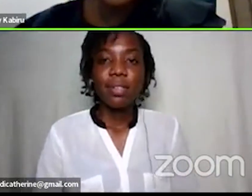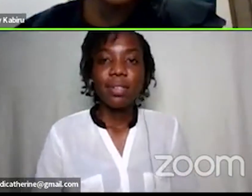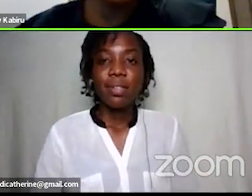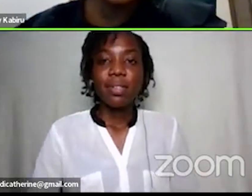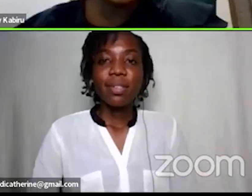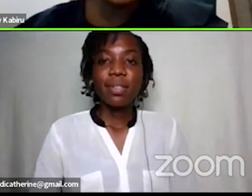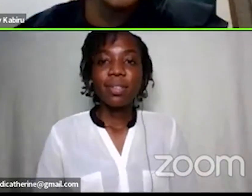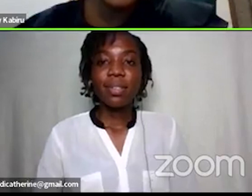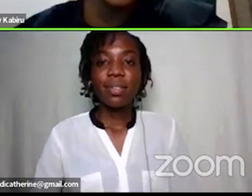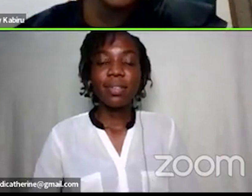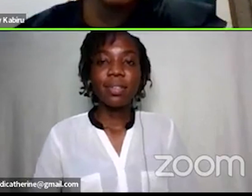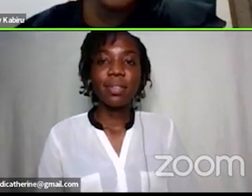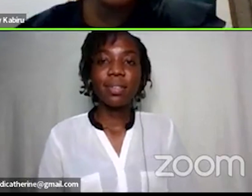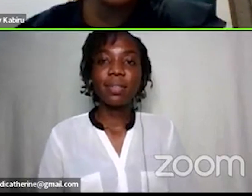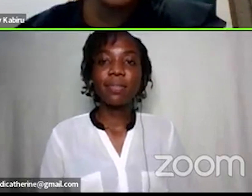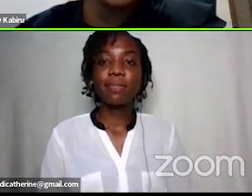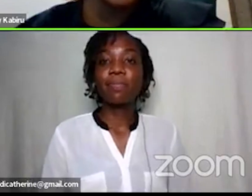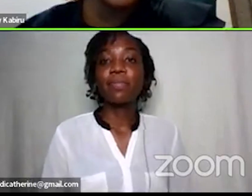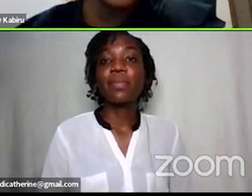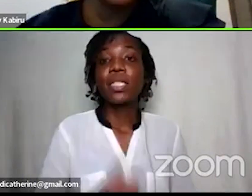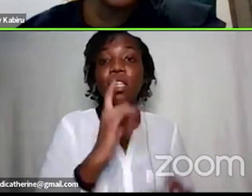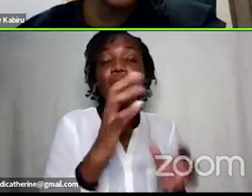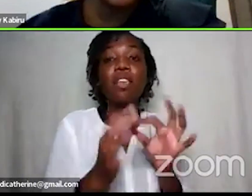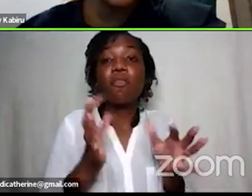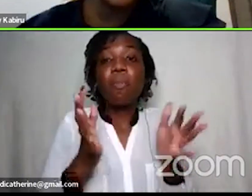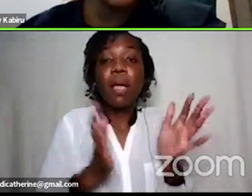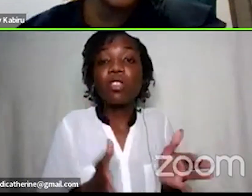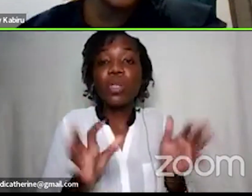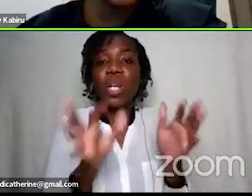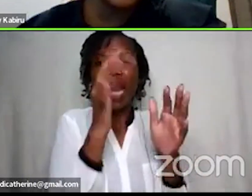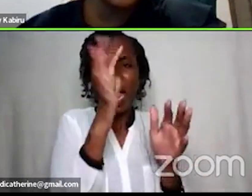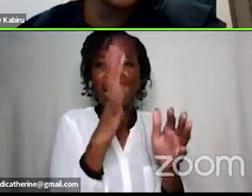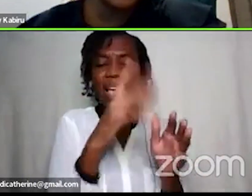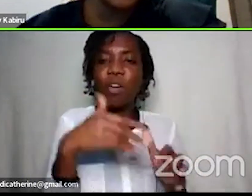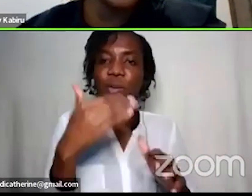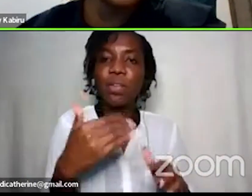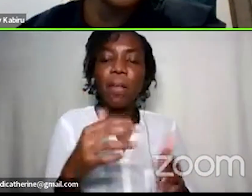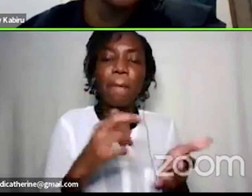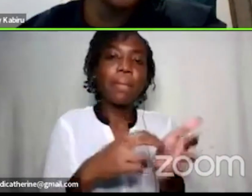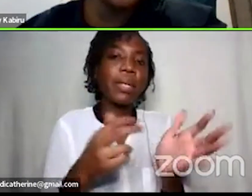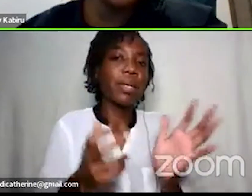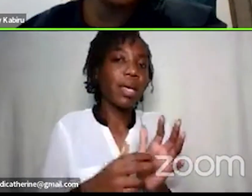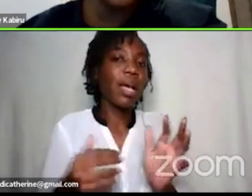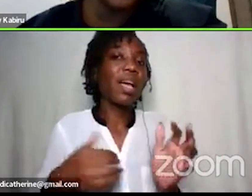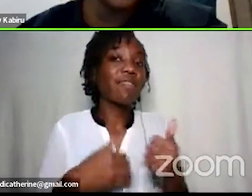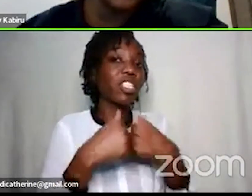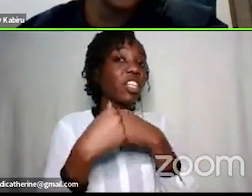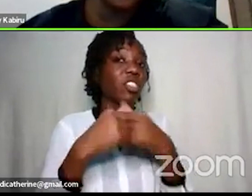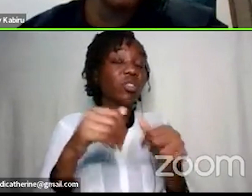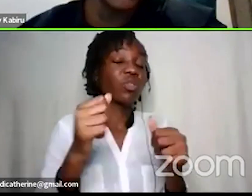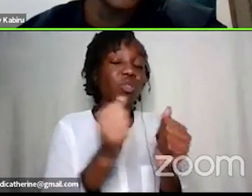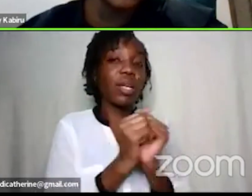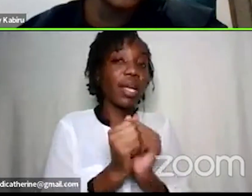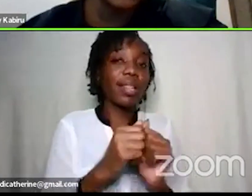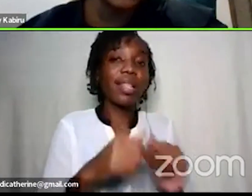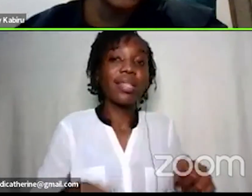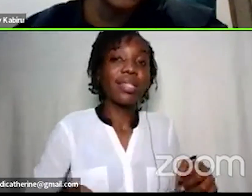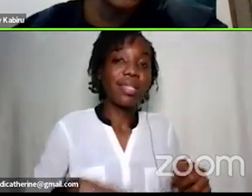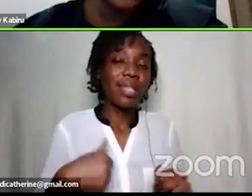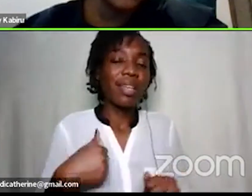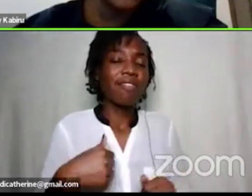Wow. If somebody is lying to keep up appearance, they have challenges with their self-esteem or inferiority